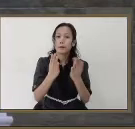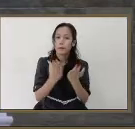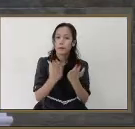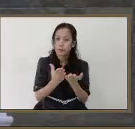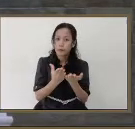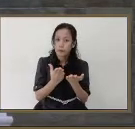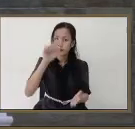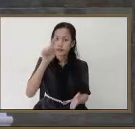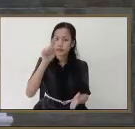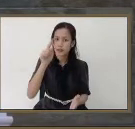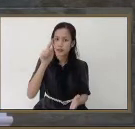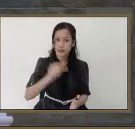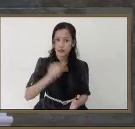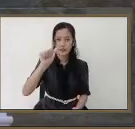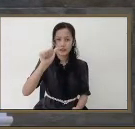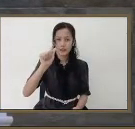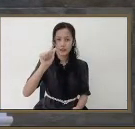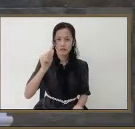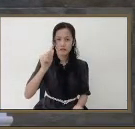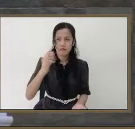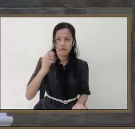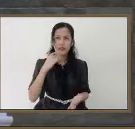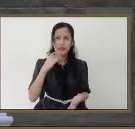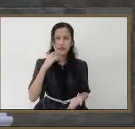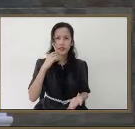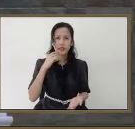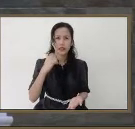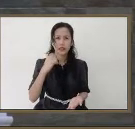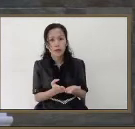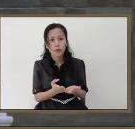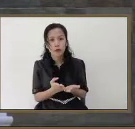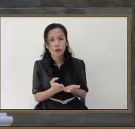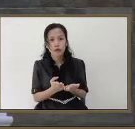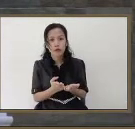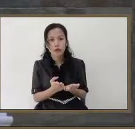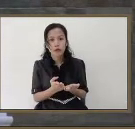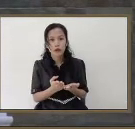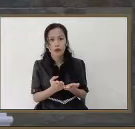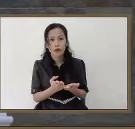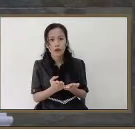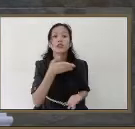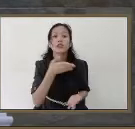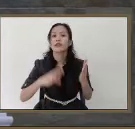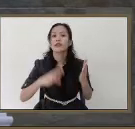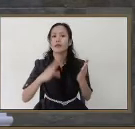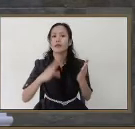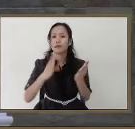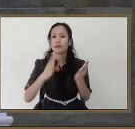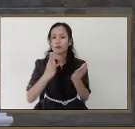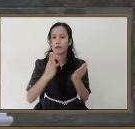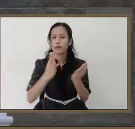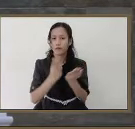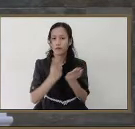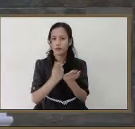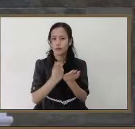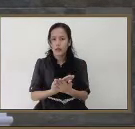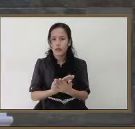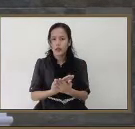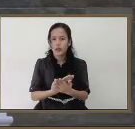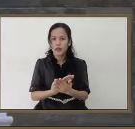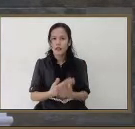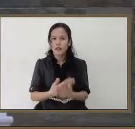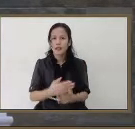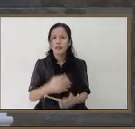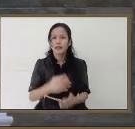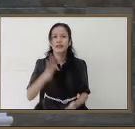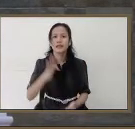wala namang problema dyan na magpapa-check tayo for our safety protocols as well. Alright? Ezra chapter 7